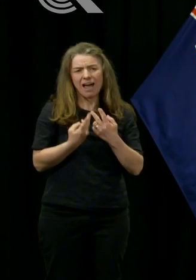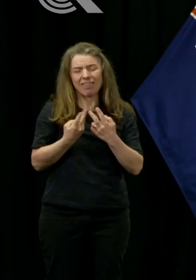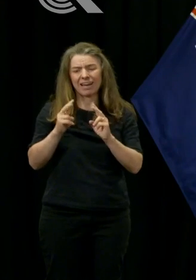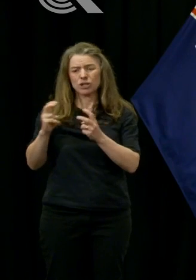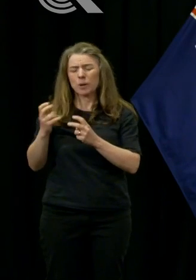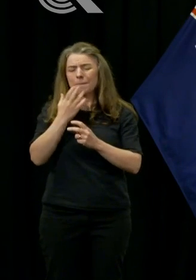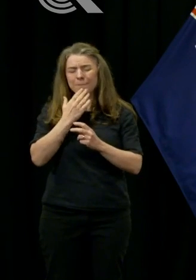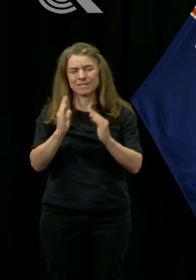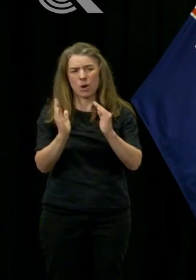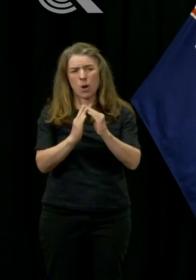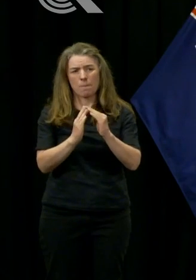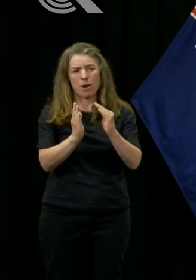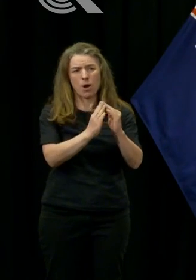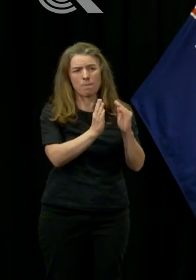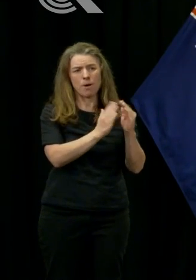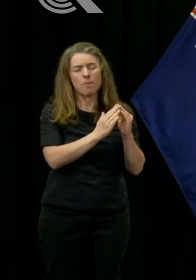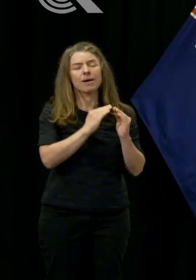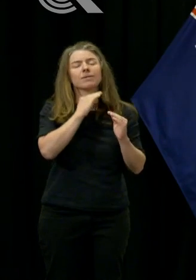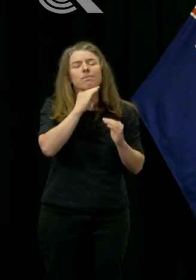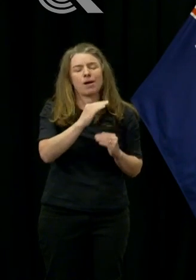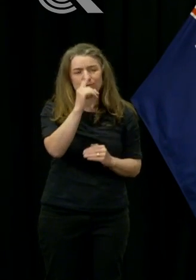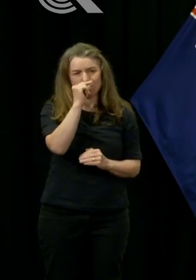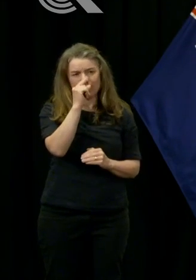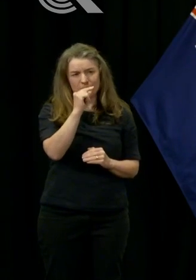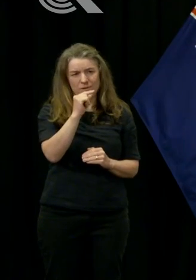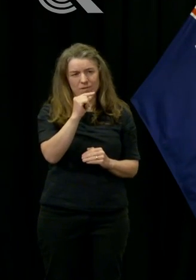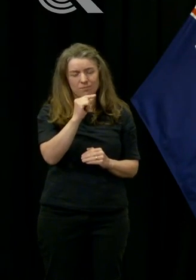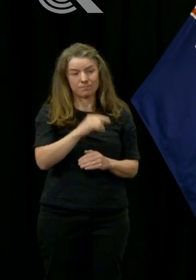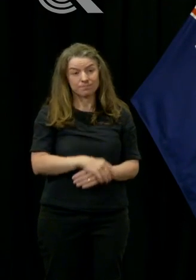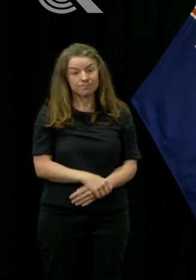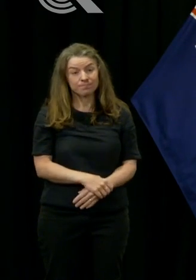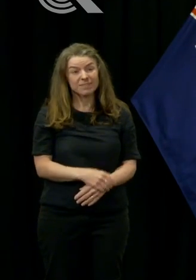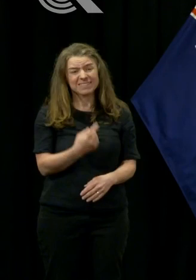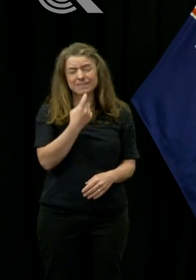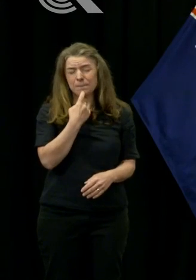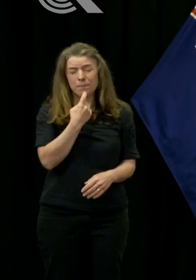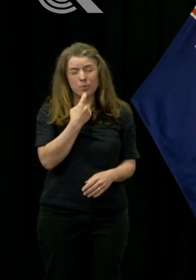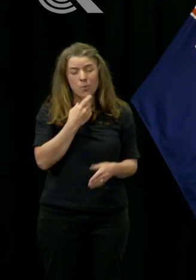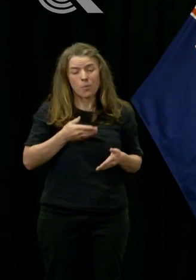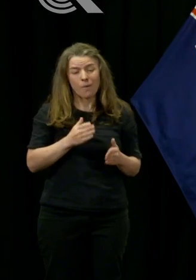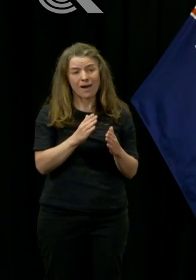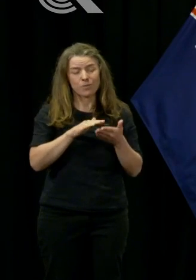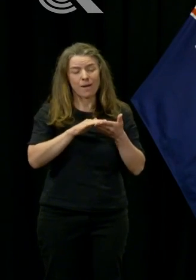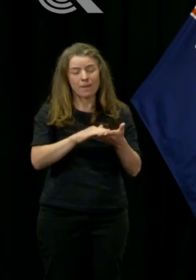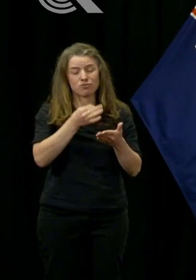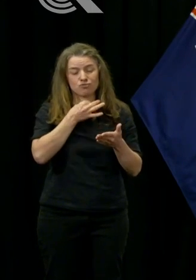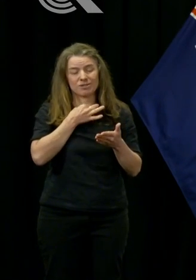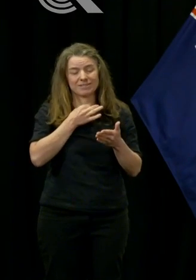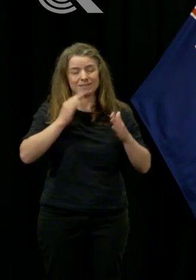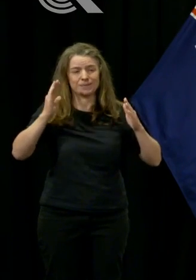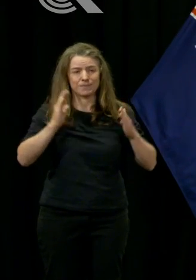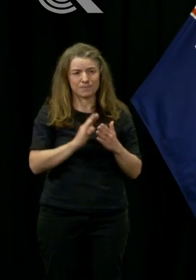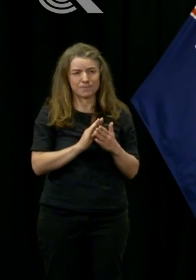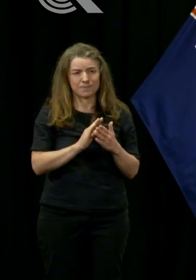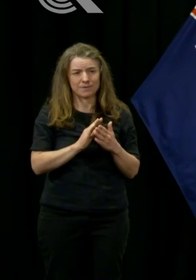asking them to stay at home as much as they can. This is a simple measure that we can take to make sure that we limit the chances of